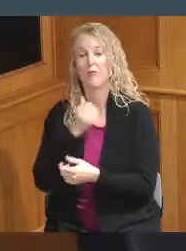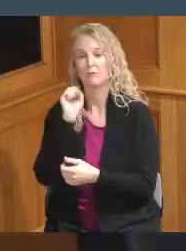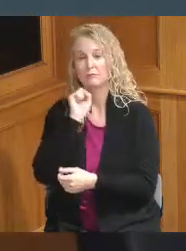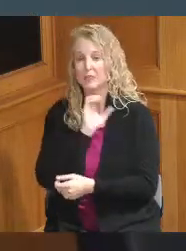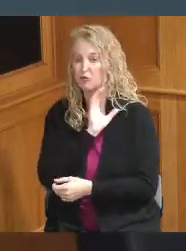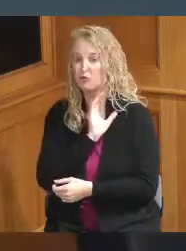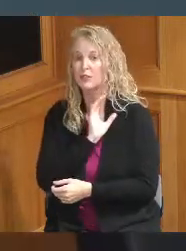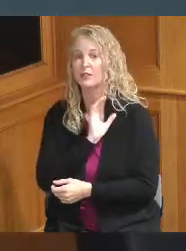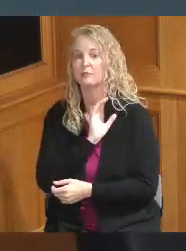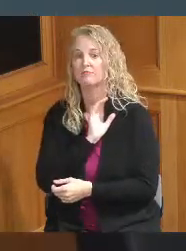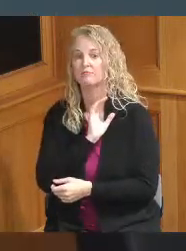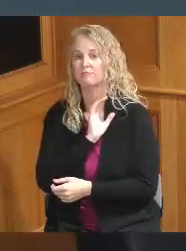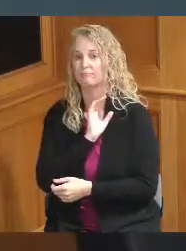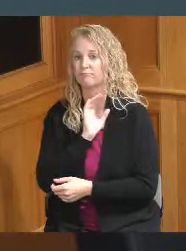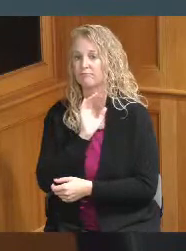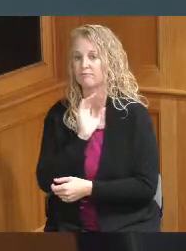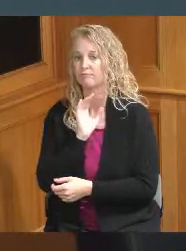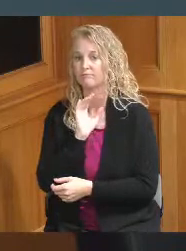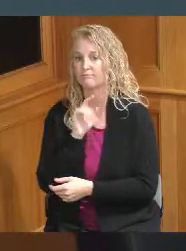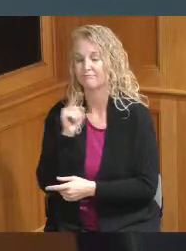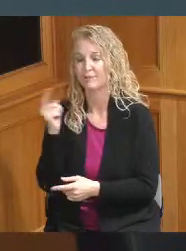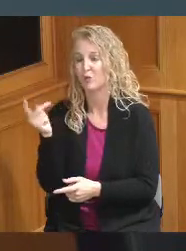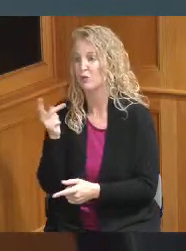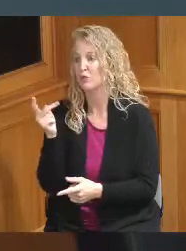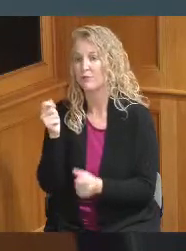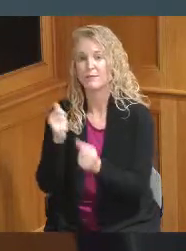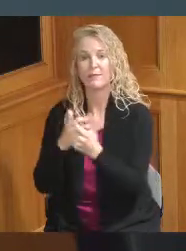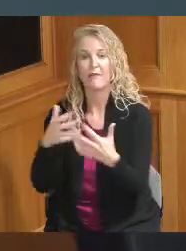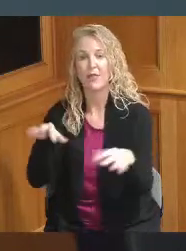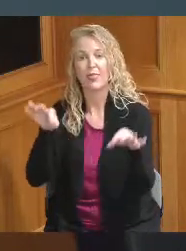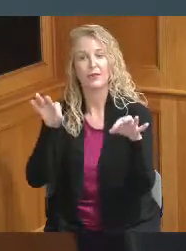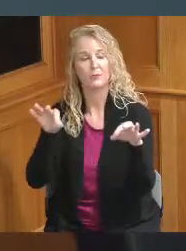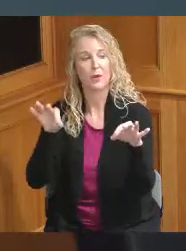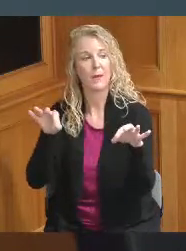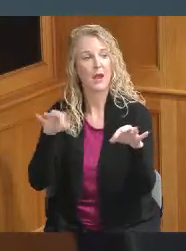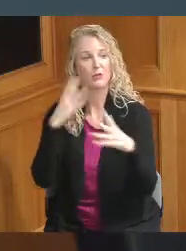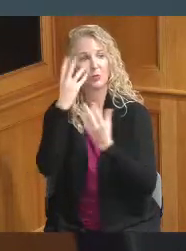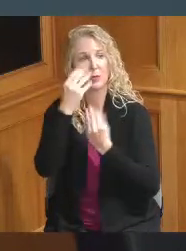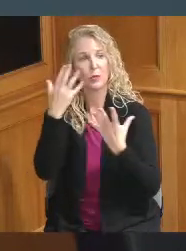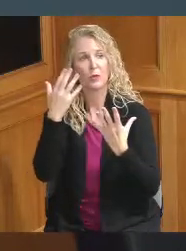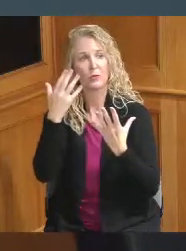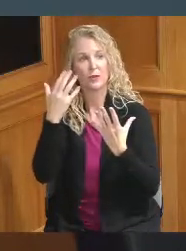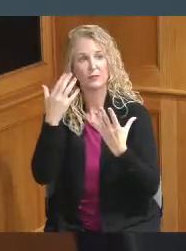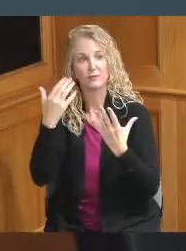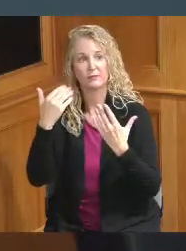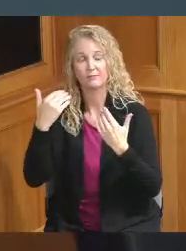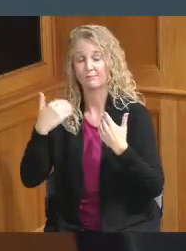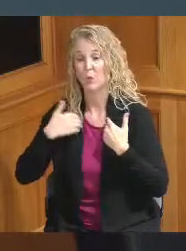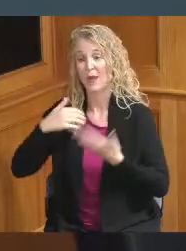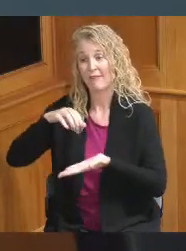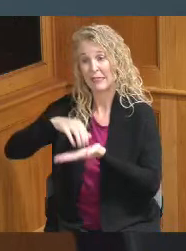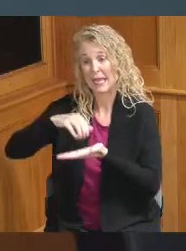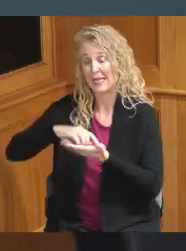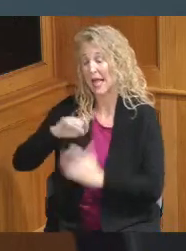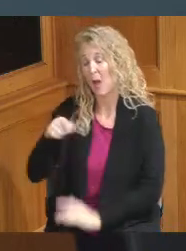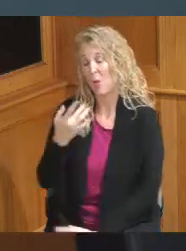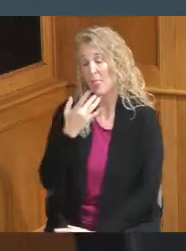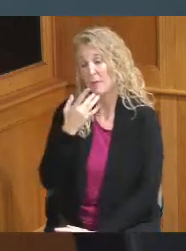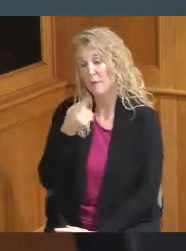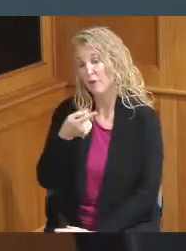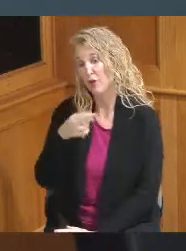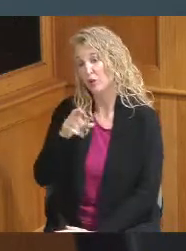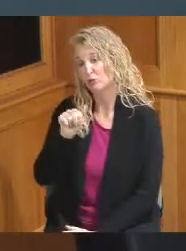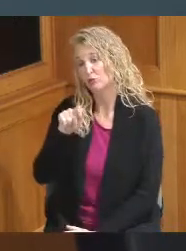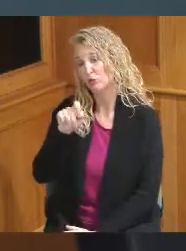had everything. Both of them had everything looking beautiful. In there, so there is Grater's Cake. I only do Grater's Cakes. I love Grater's